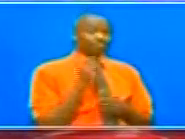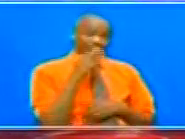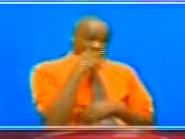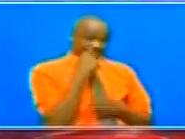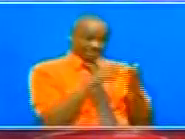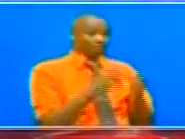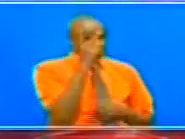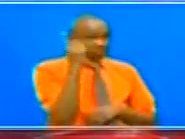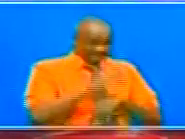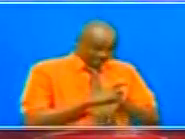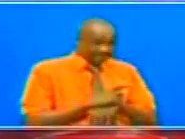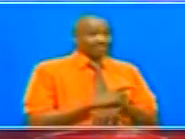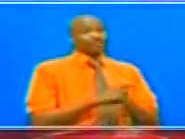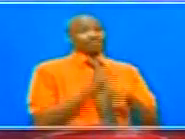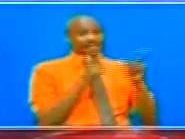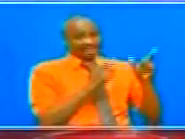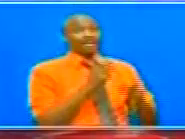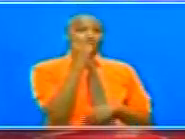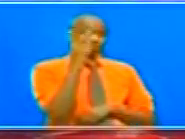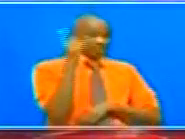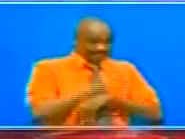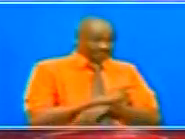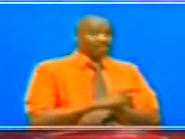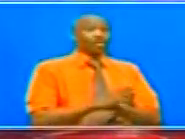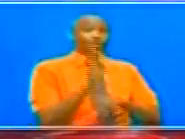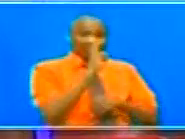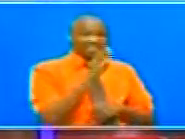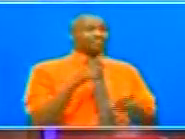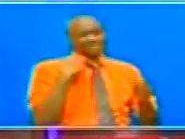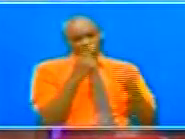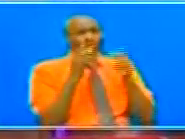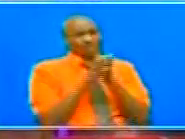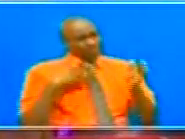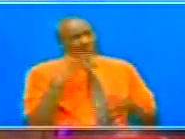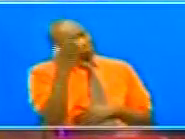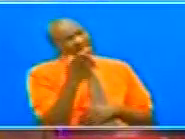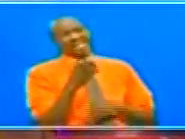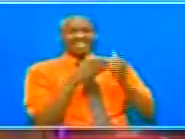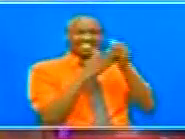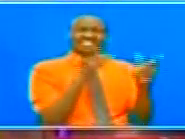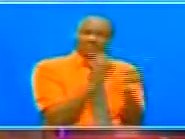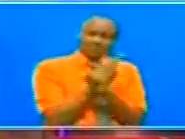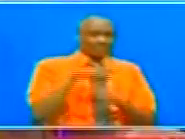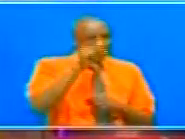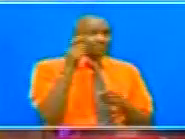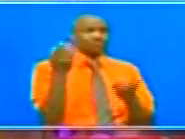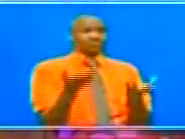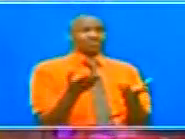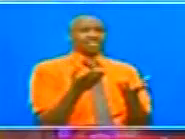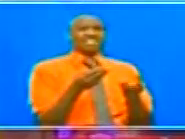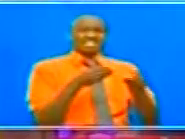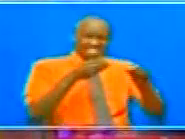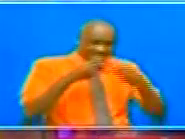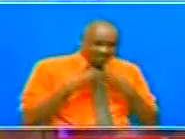in Wajir, 2 days in Mandera, talking to stakeholders, talking to religious leaders, so they can come out and give